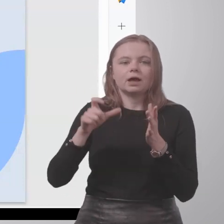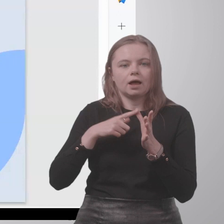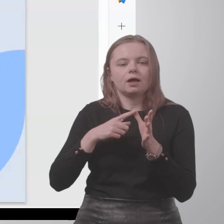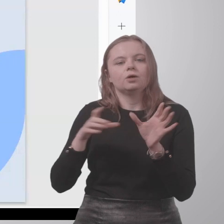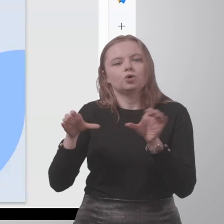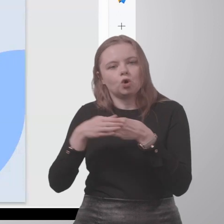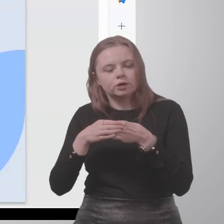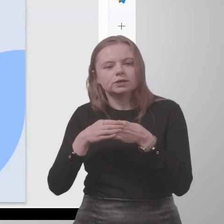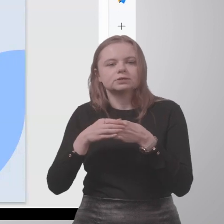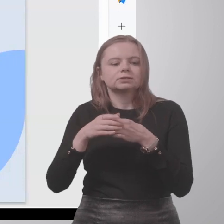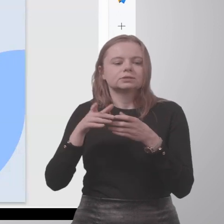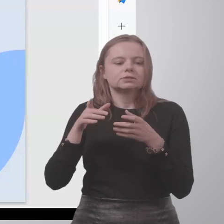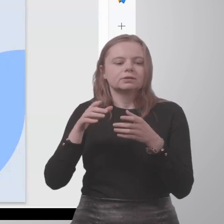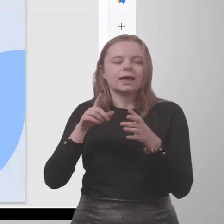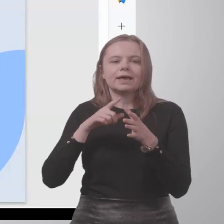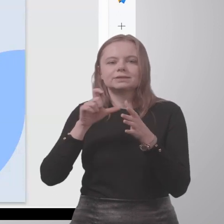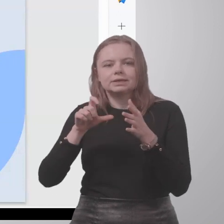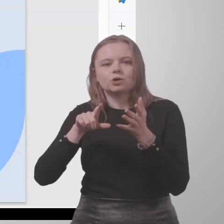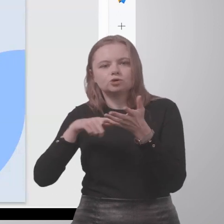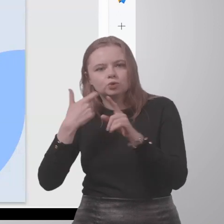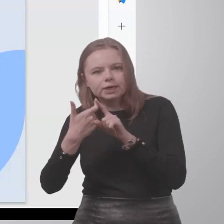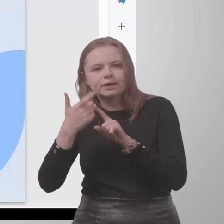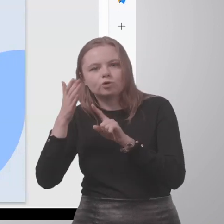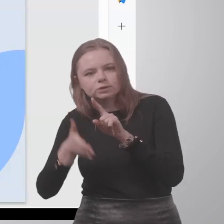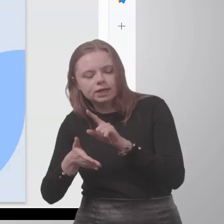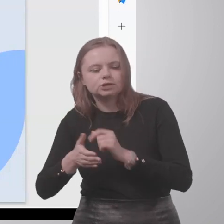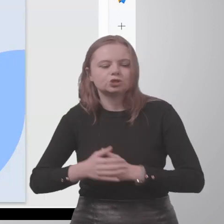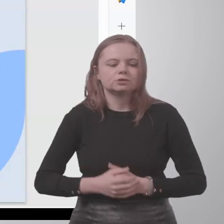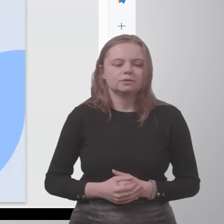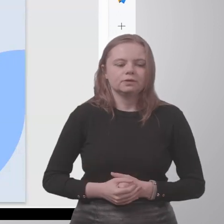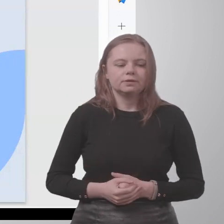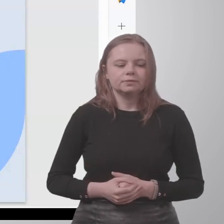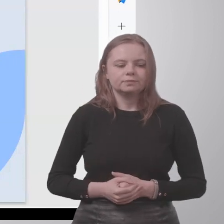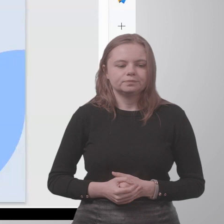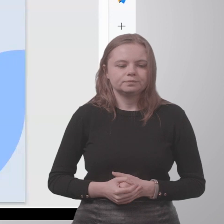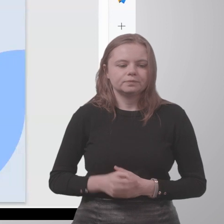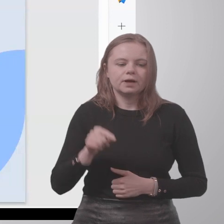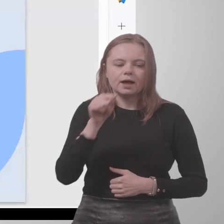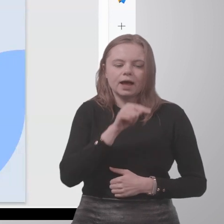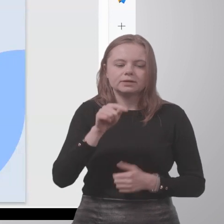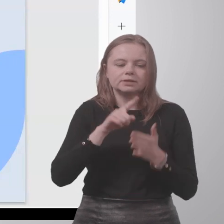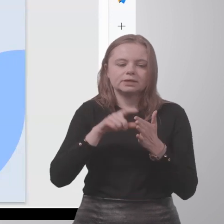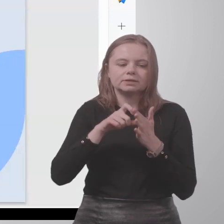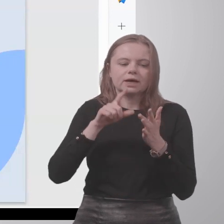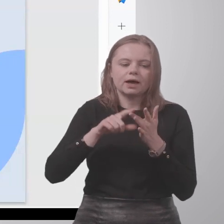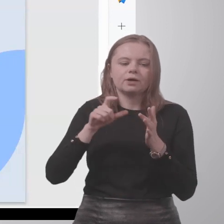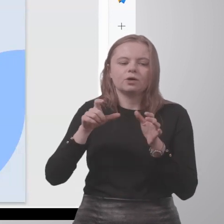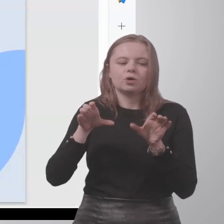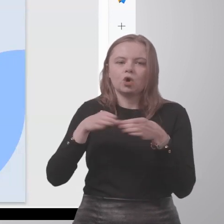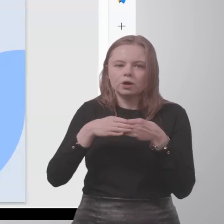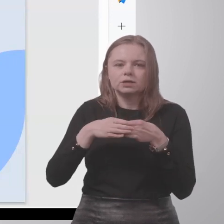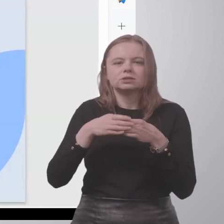/EDICa Caucus at ac.uk or /, and then you have at EDI Caucus at